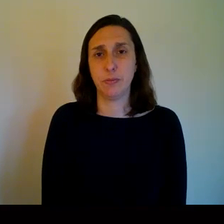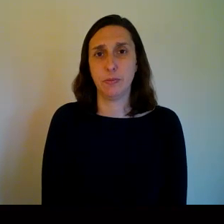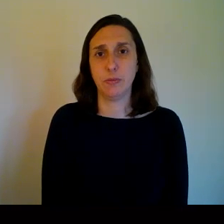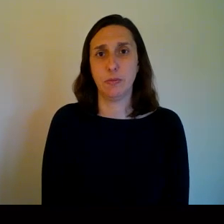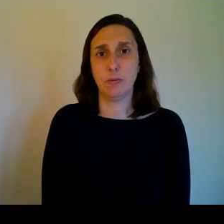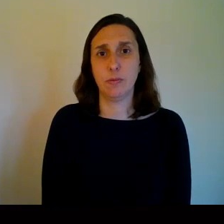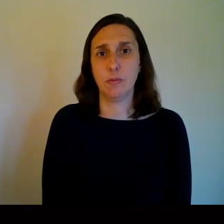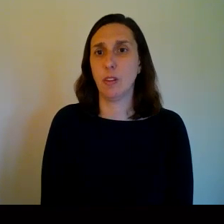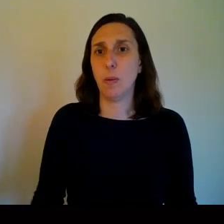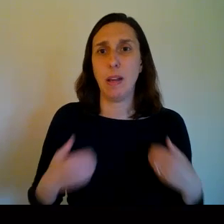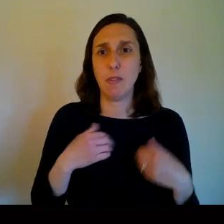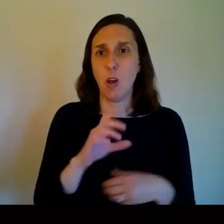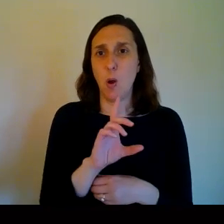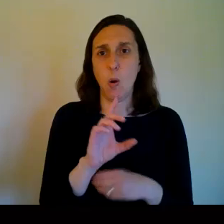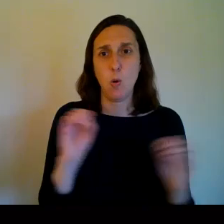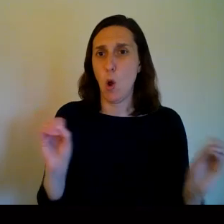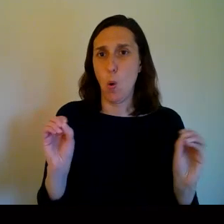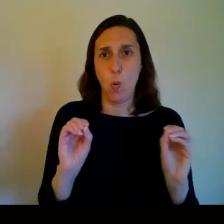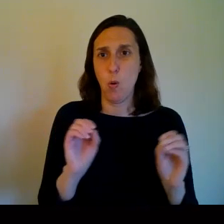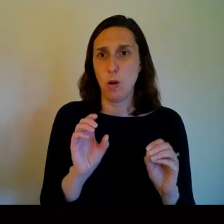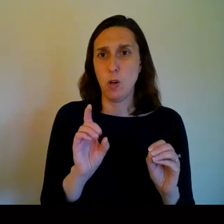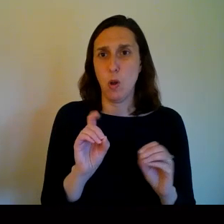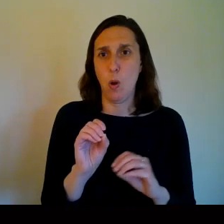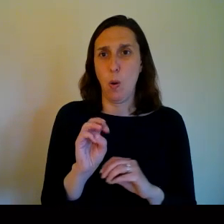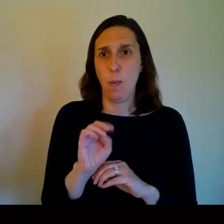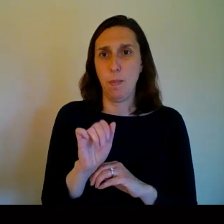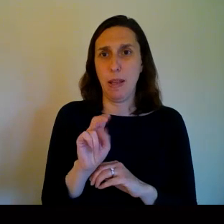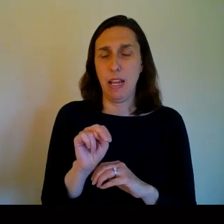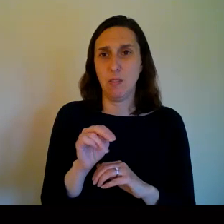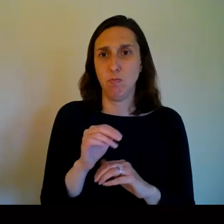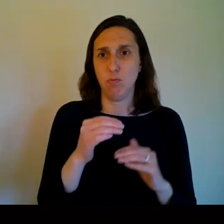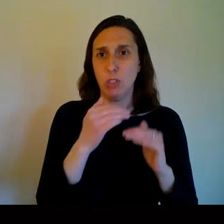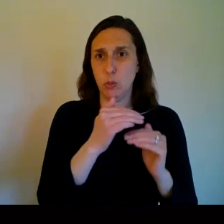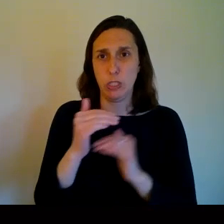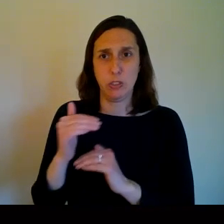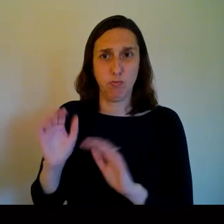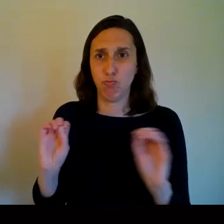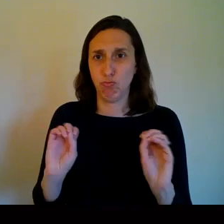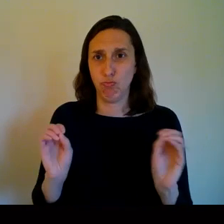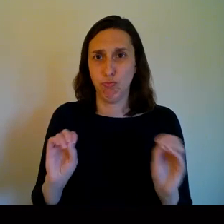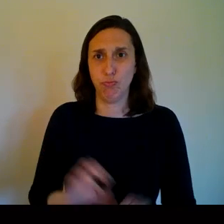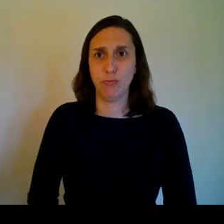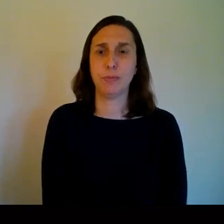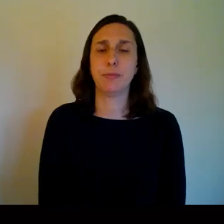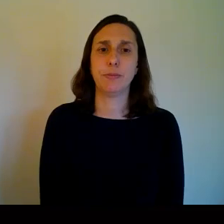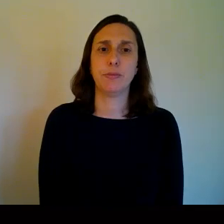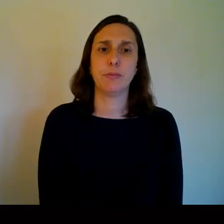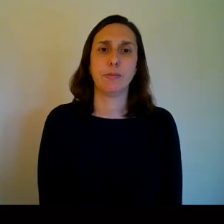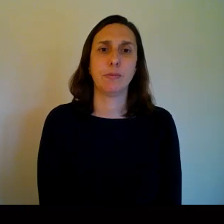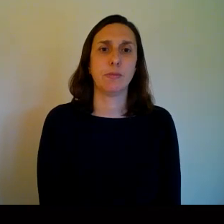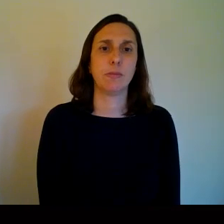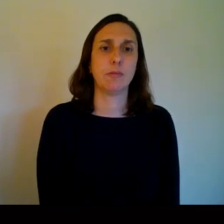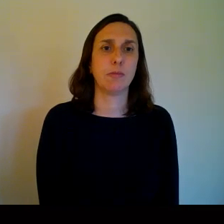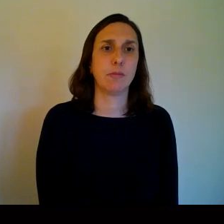So we have no domain restrictions that are going to work out on us. So the first thing we're going to do is we're going to